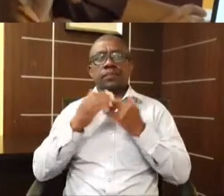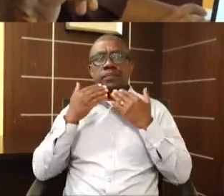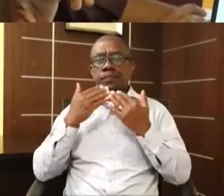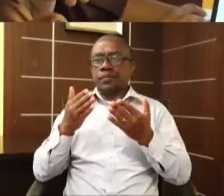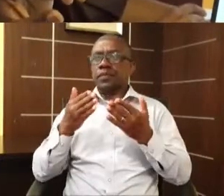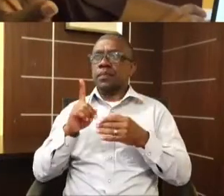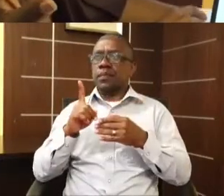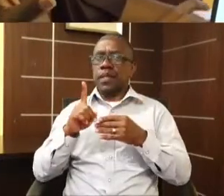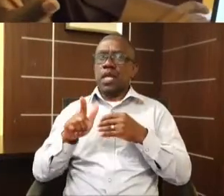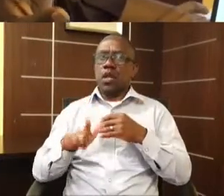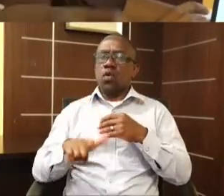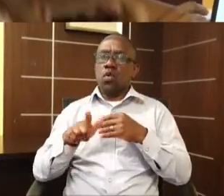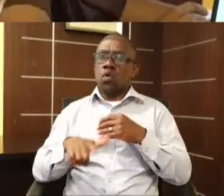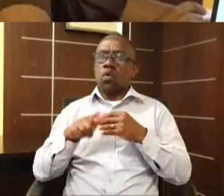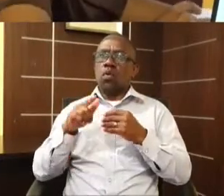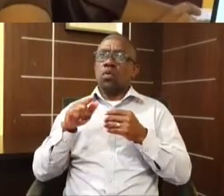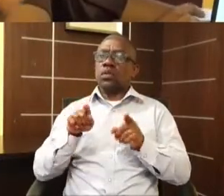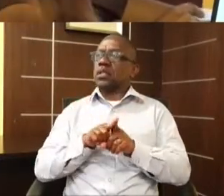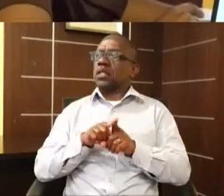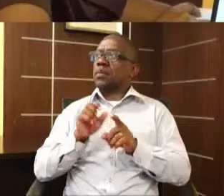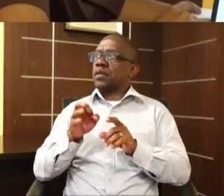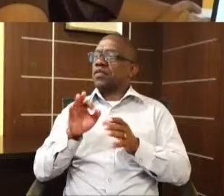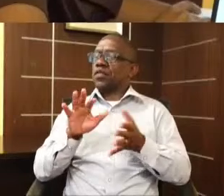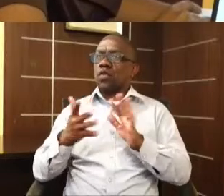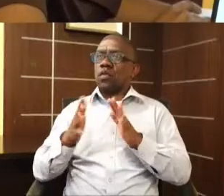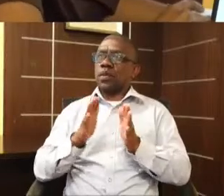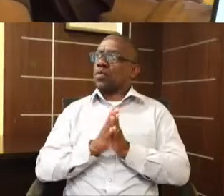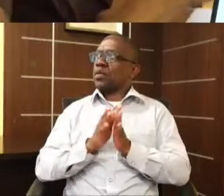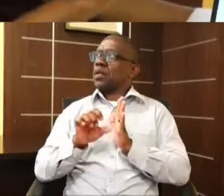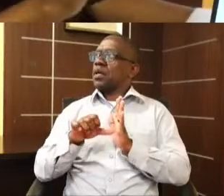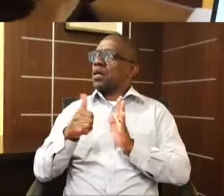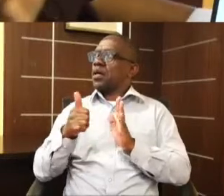quite low compared to the general population.